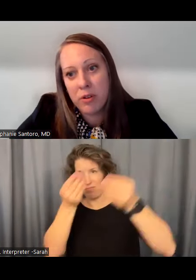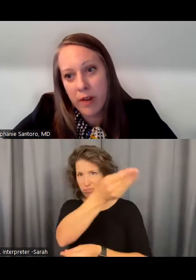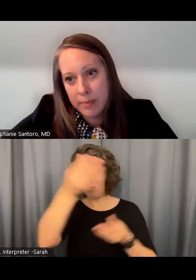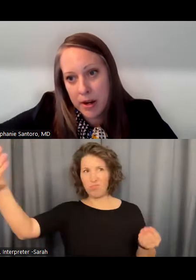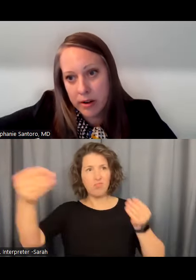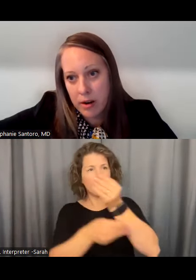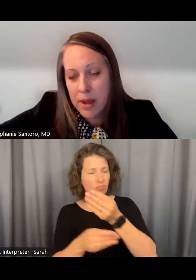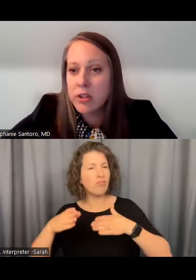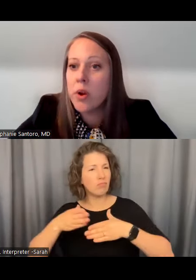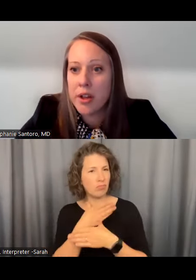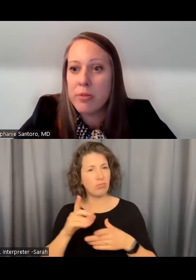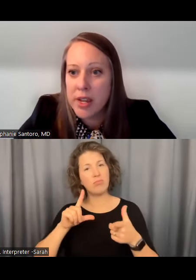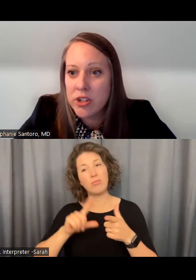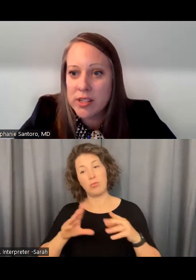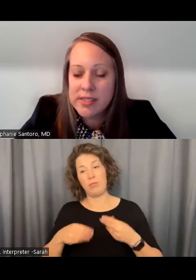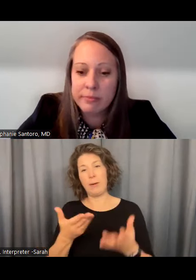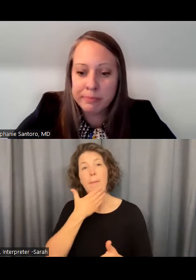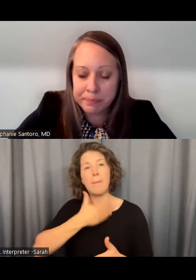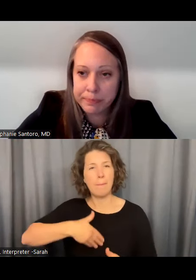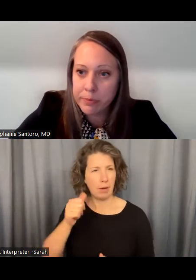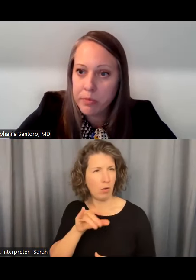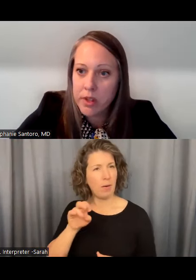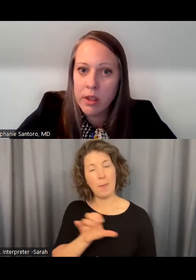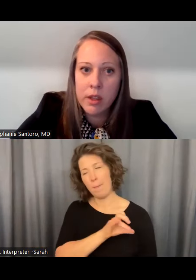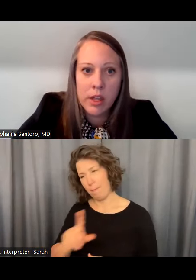then provide better care back to our other patients.